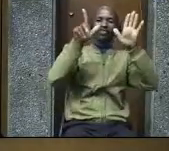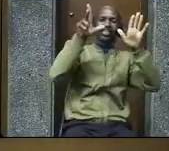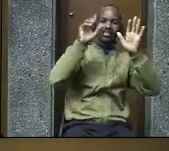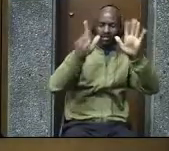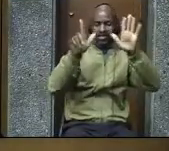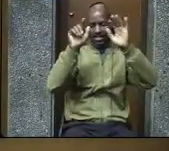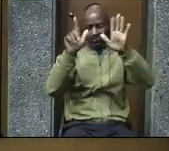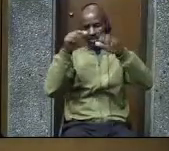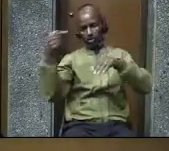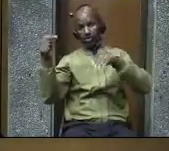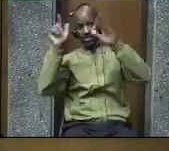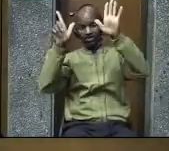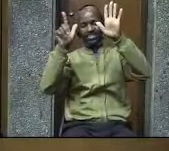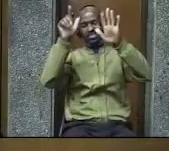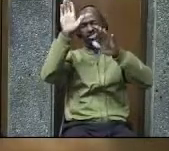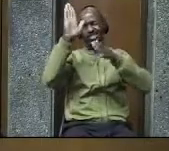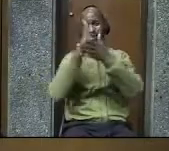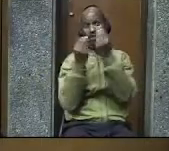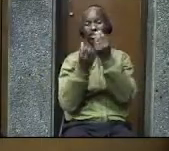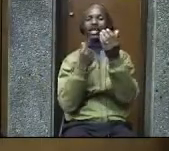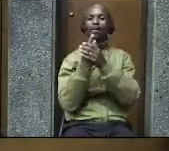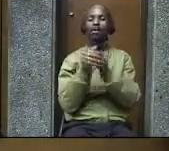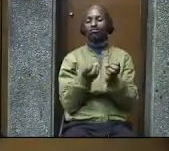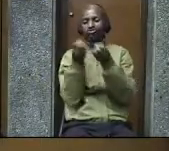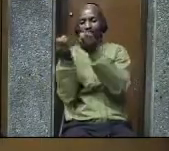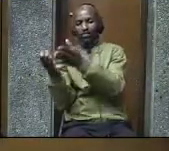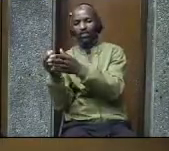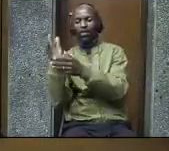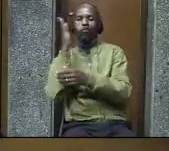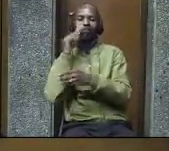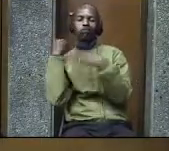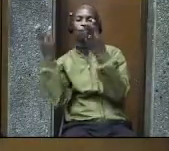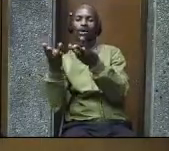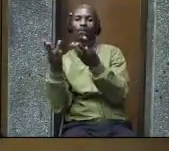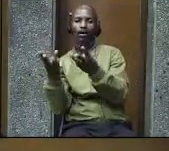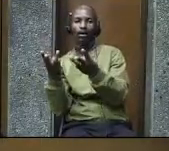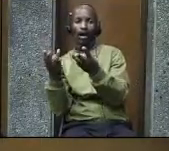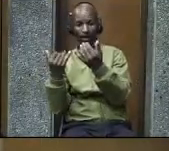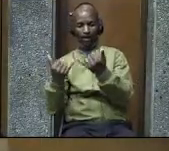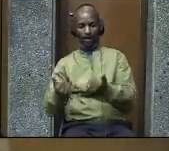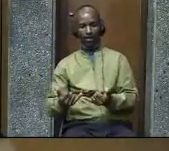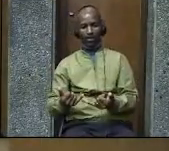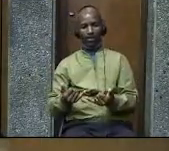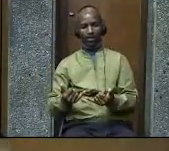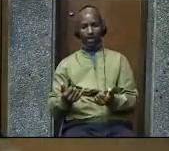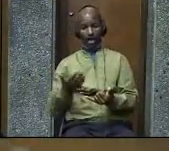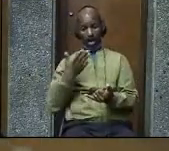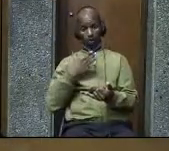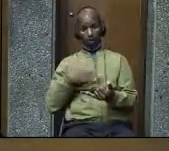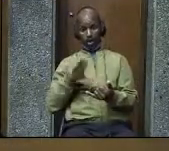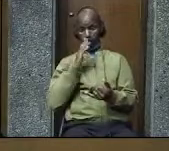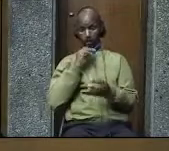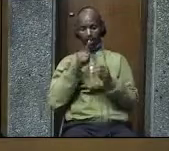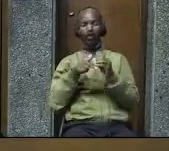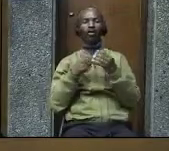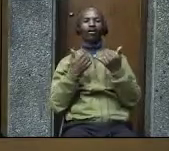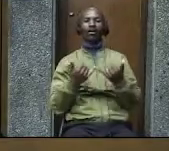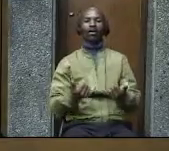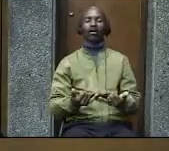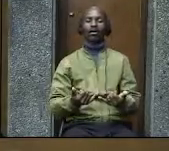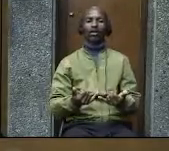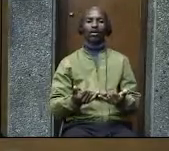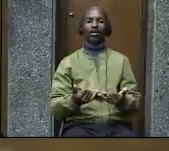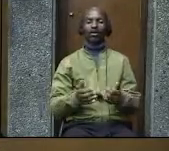77 to 70 something percent belonging to white people. Now, ntho ke batlang ho bua ka yona ke ya